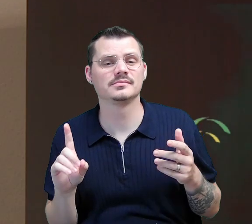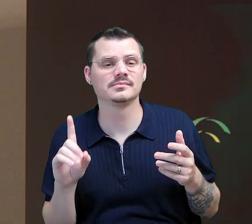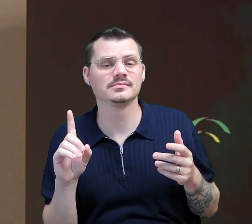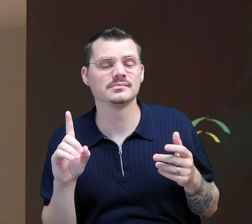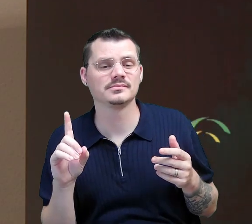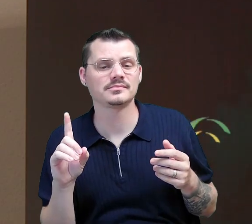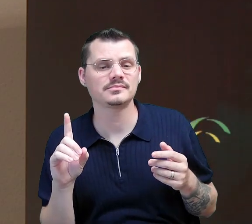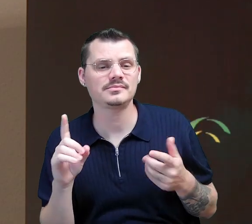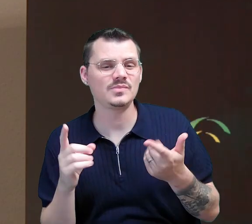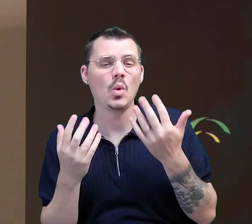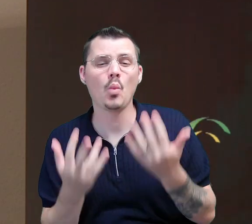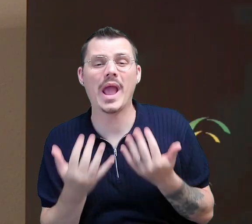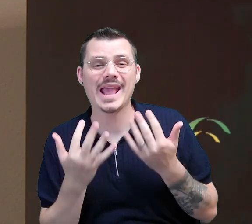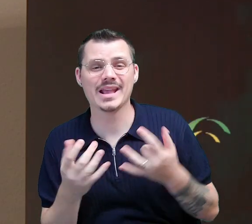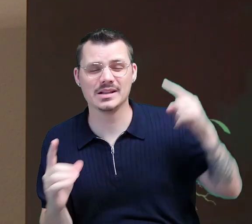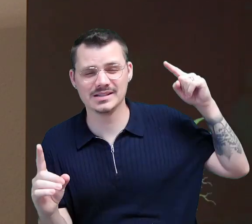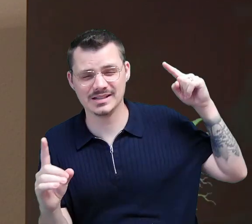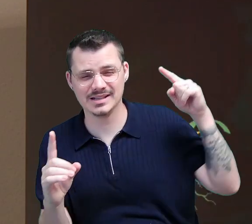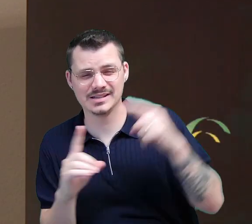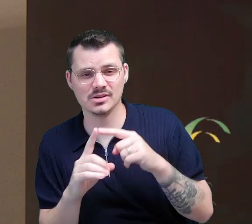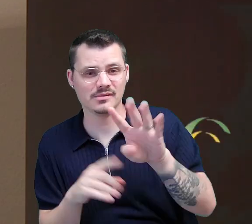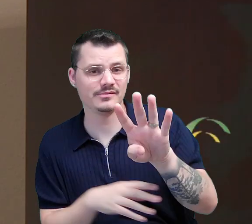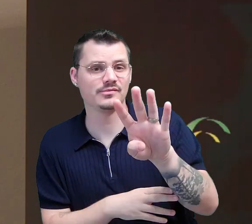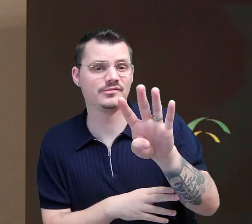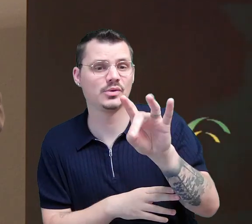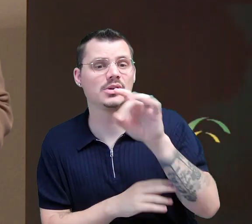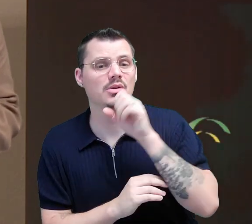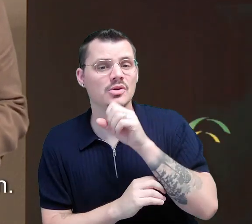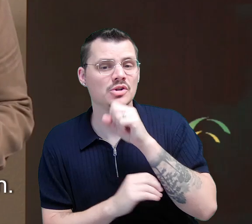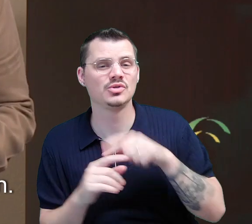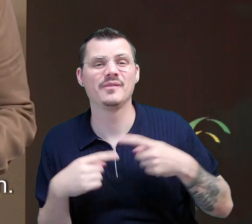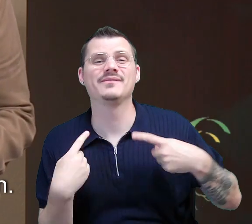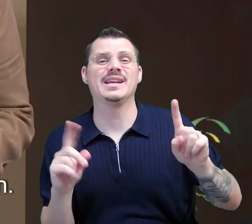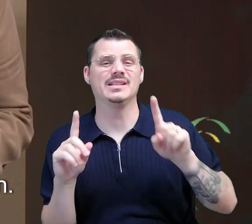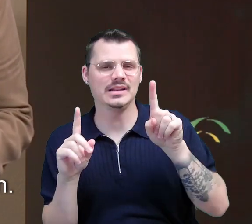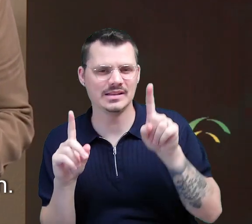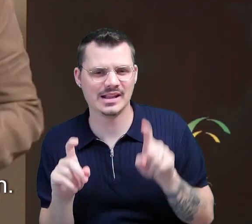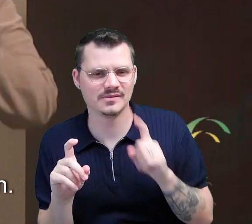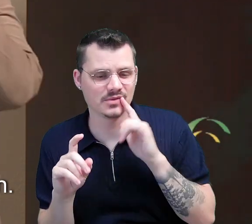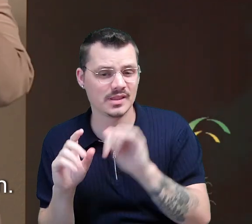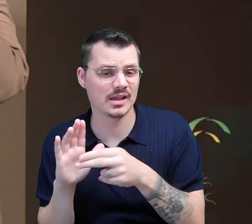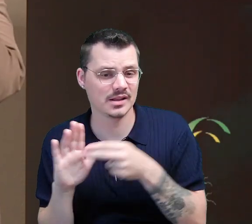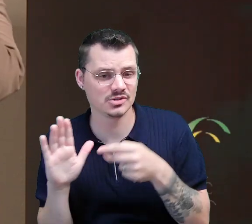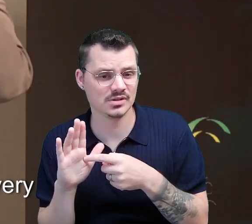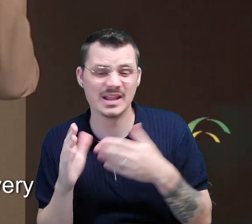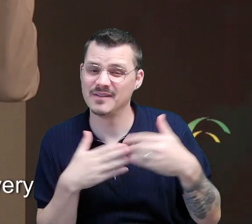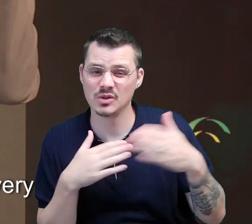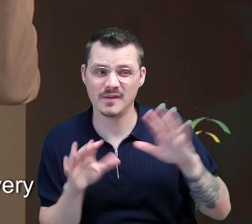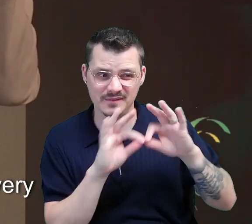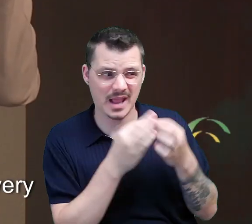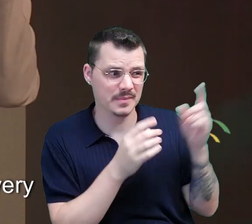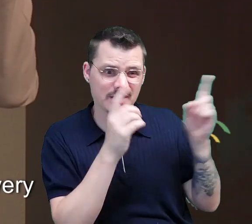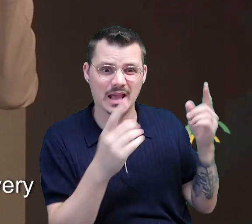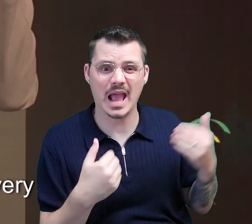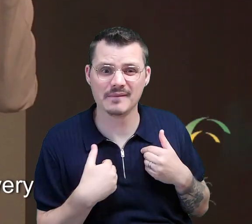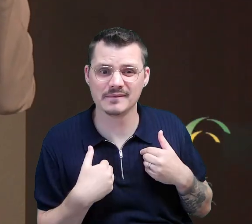he waited until he was 48 years old to even get tested for this condition, even though it ran in